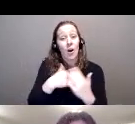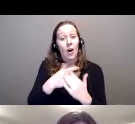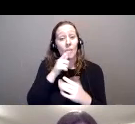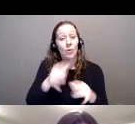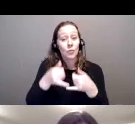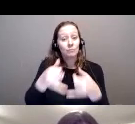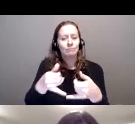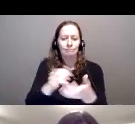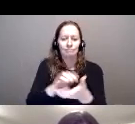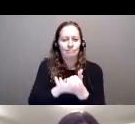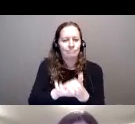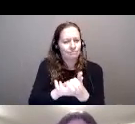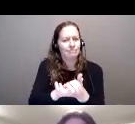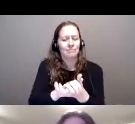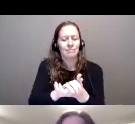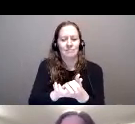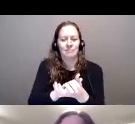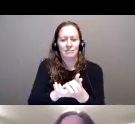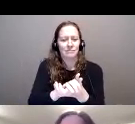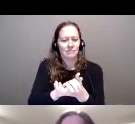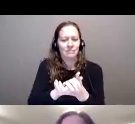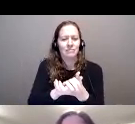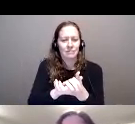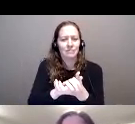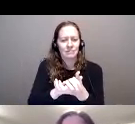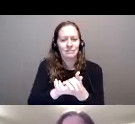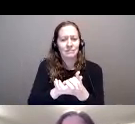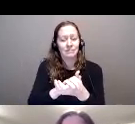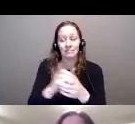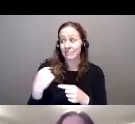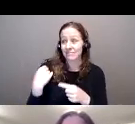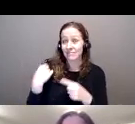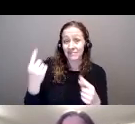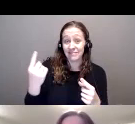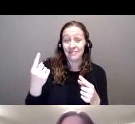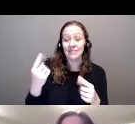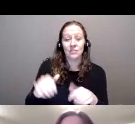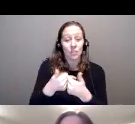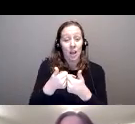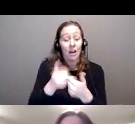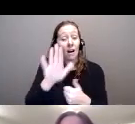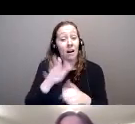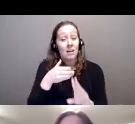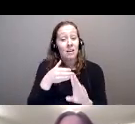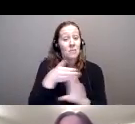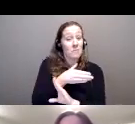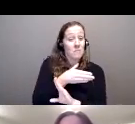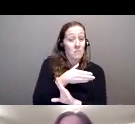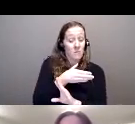recipients. It has truly been a very challenging time. It was challenging time even